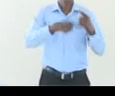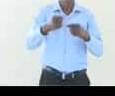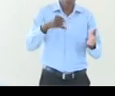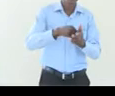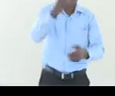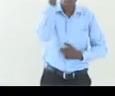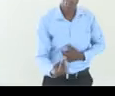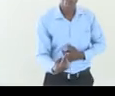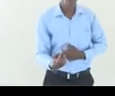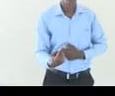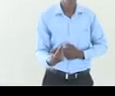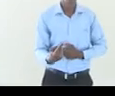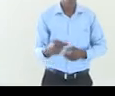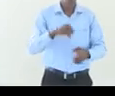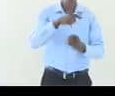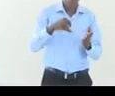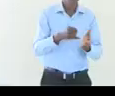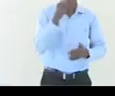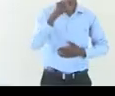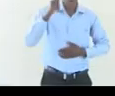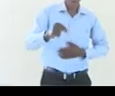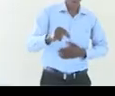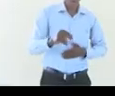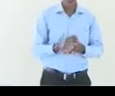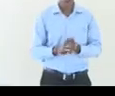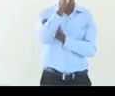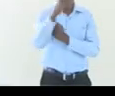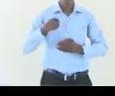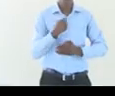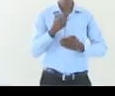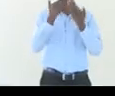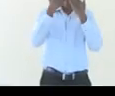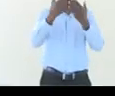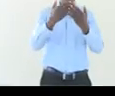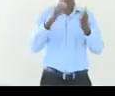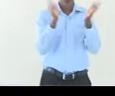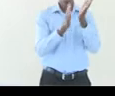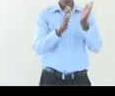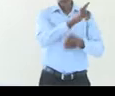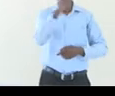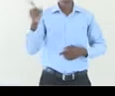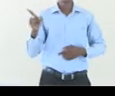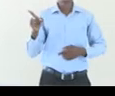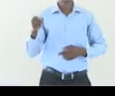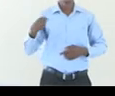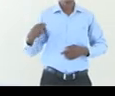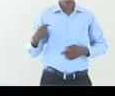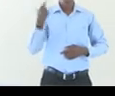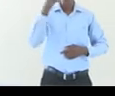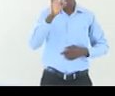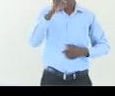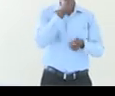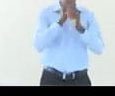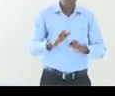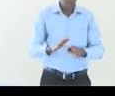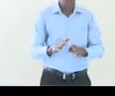We praise you, we glorify your holy name for your many blessings. Thank you for giving us the examples of the prophets